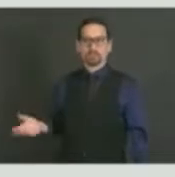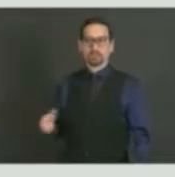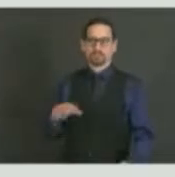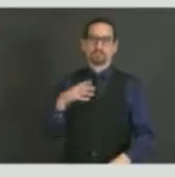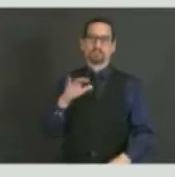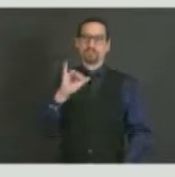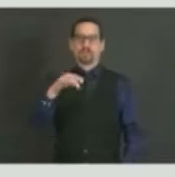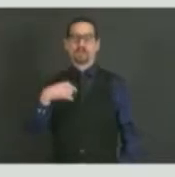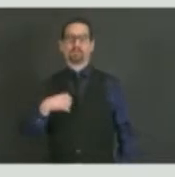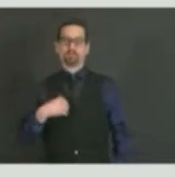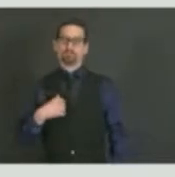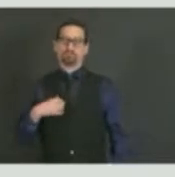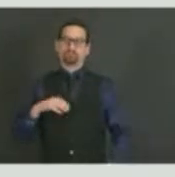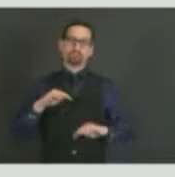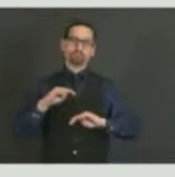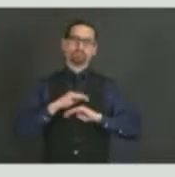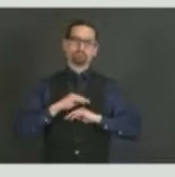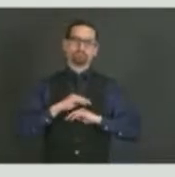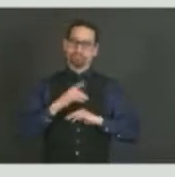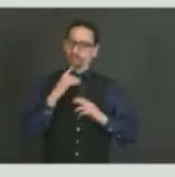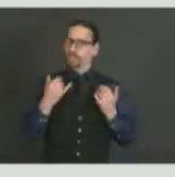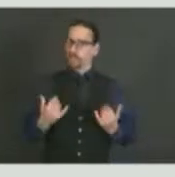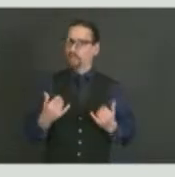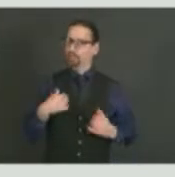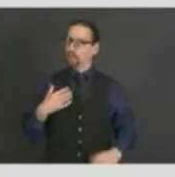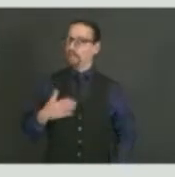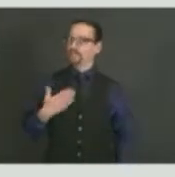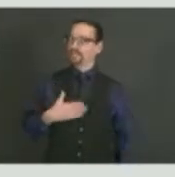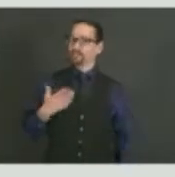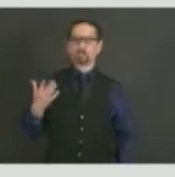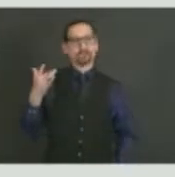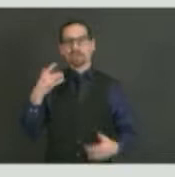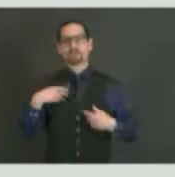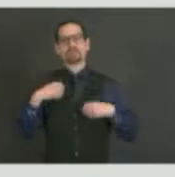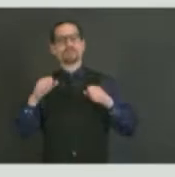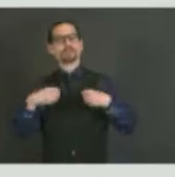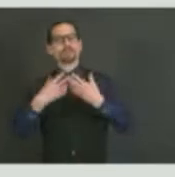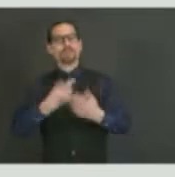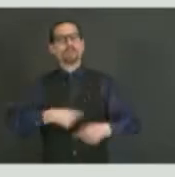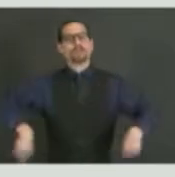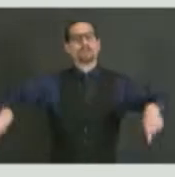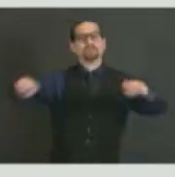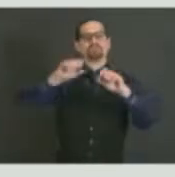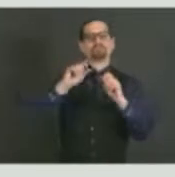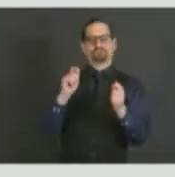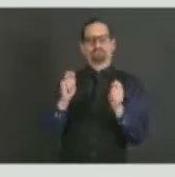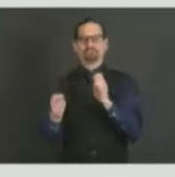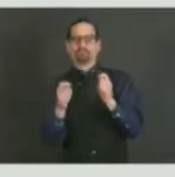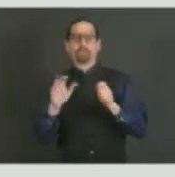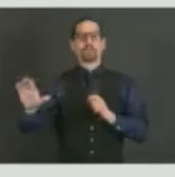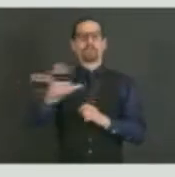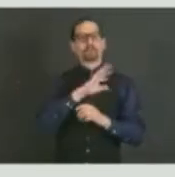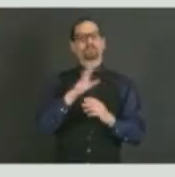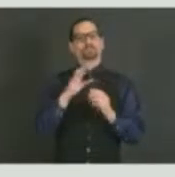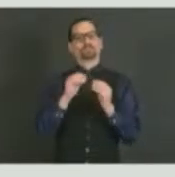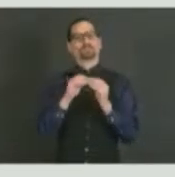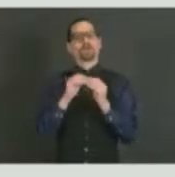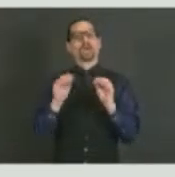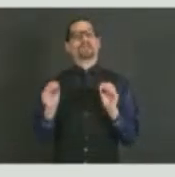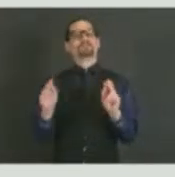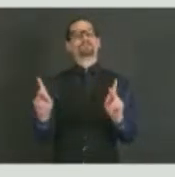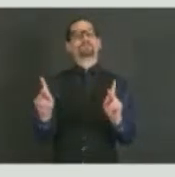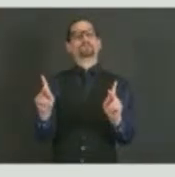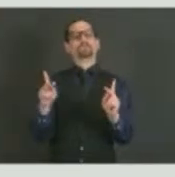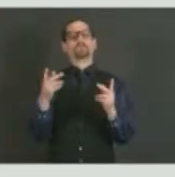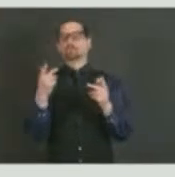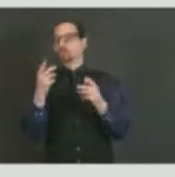businesses in Rhode Island. The improving public health conditions enable us to do so. It requires a lot of consultation with